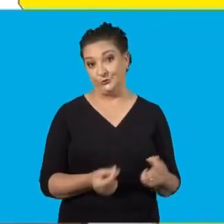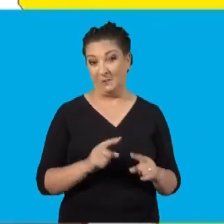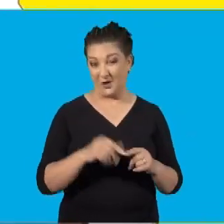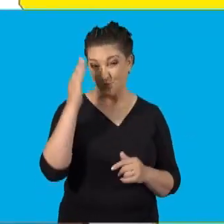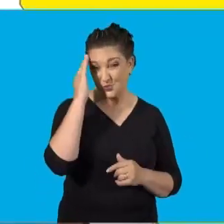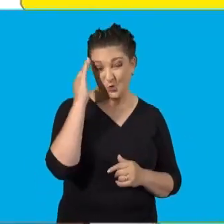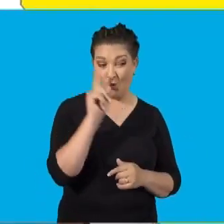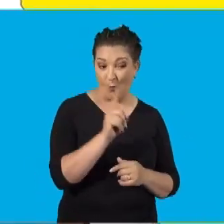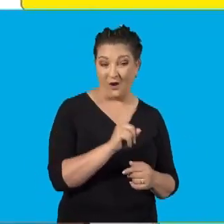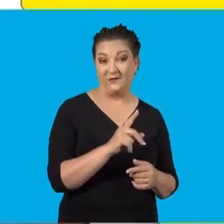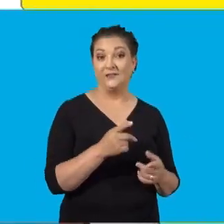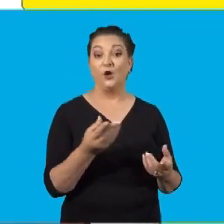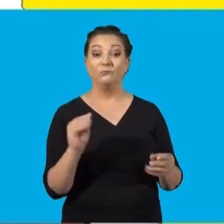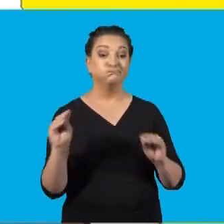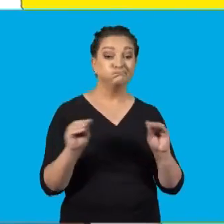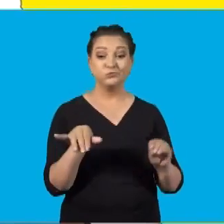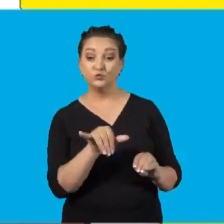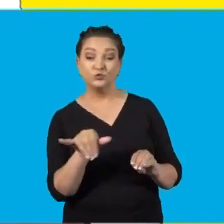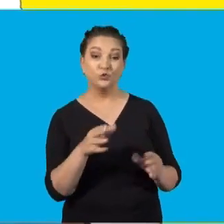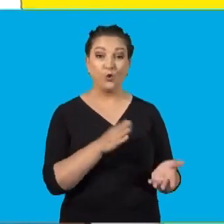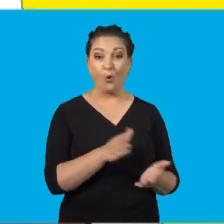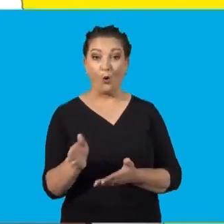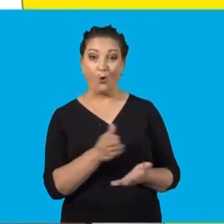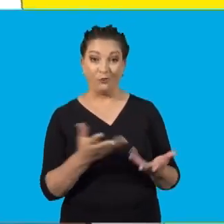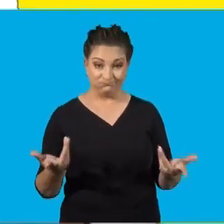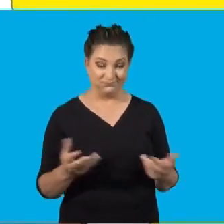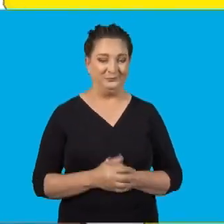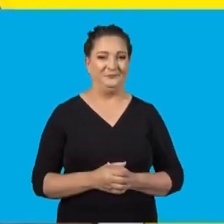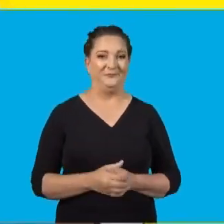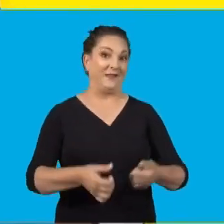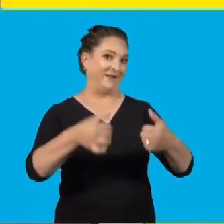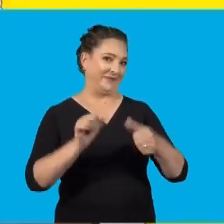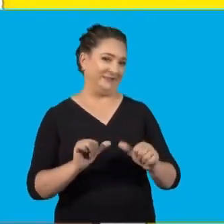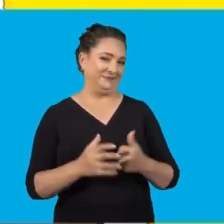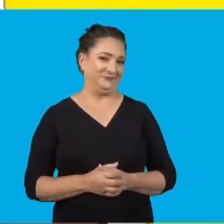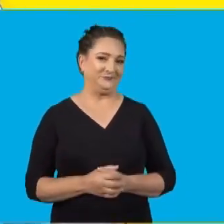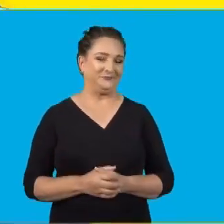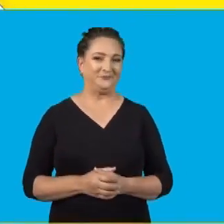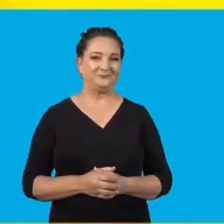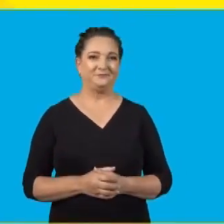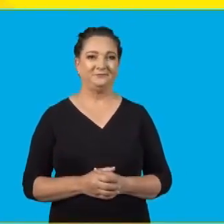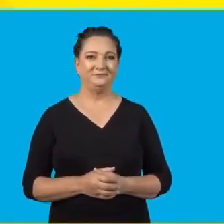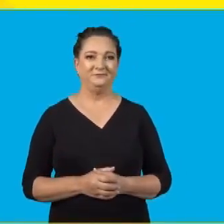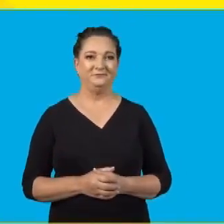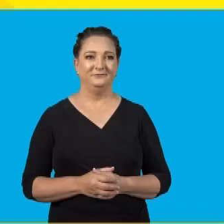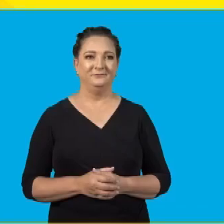as you know what calculation goes where. Okay, let's go on to the next